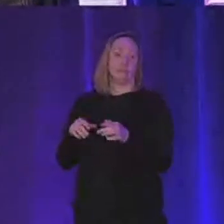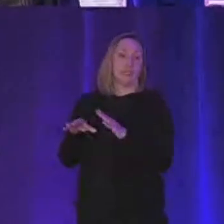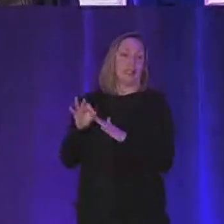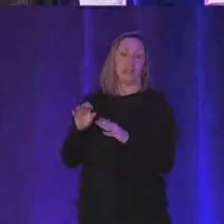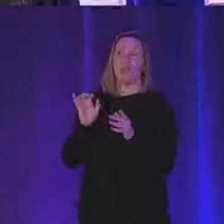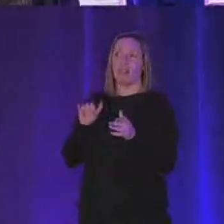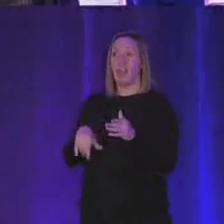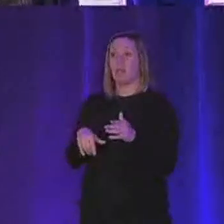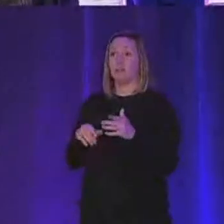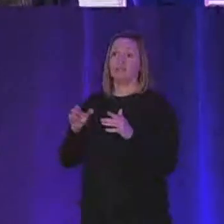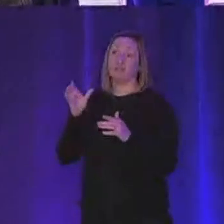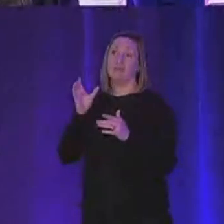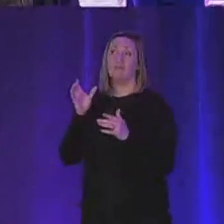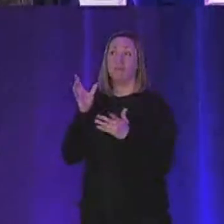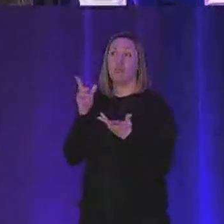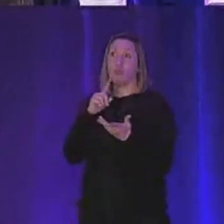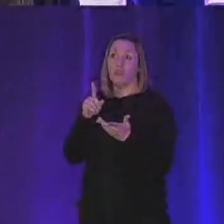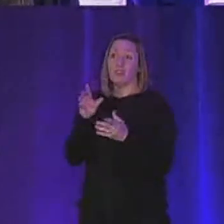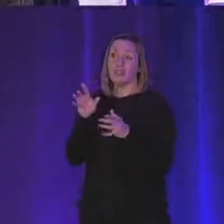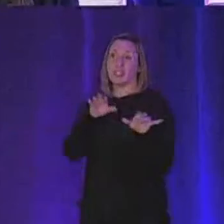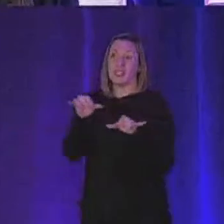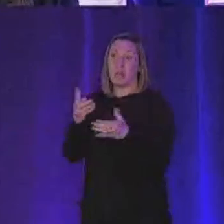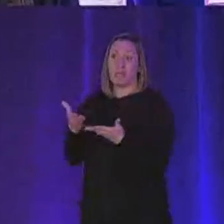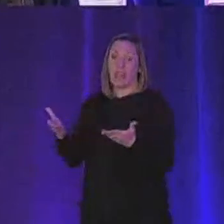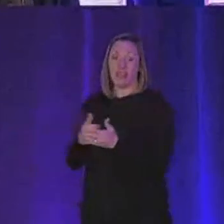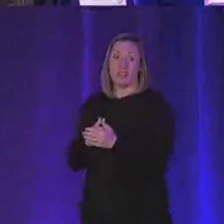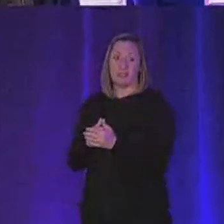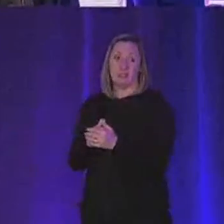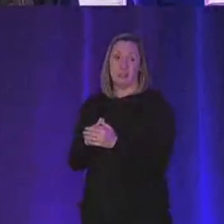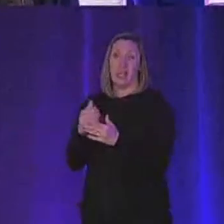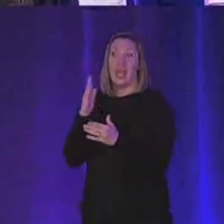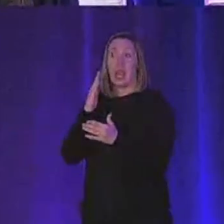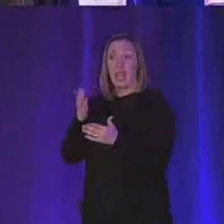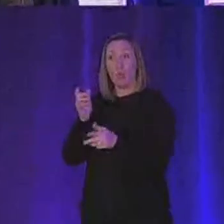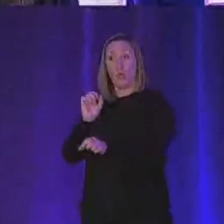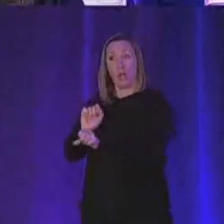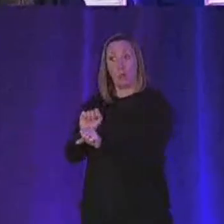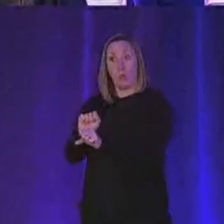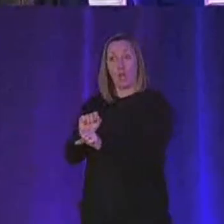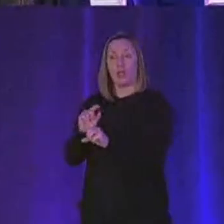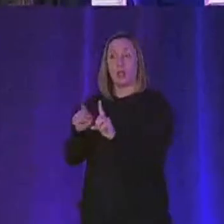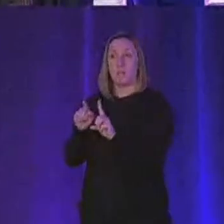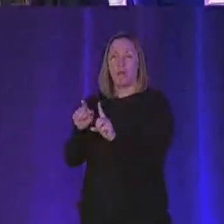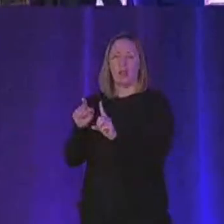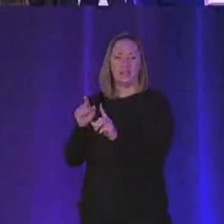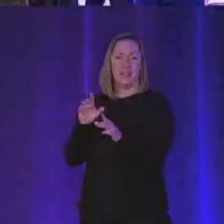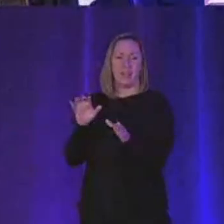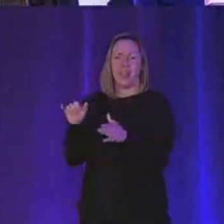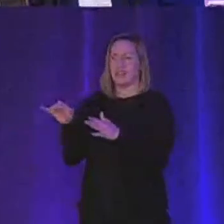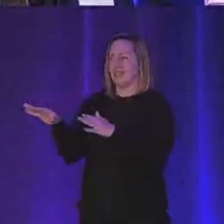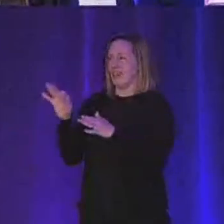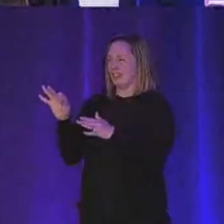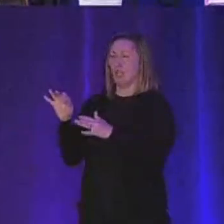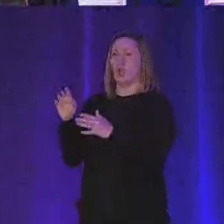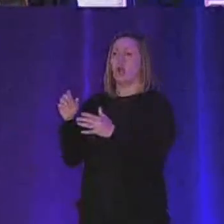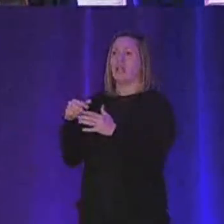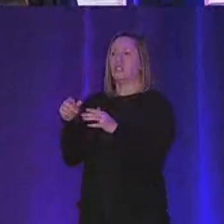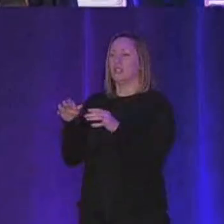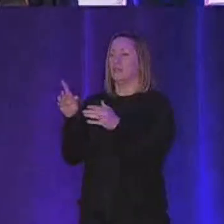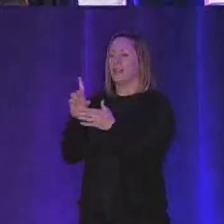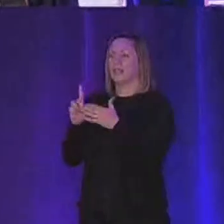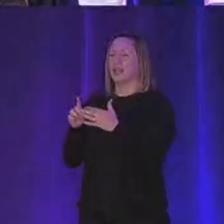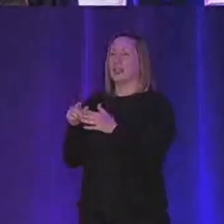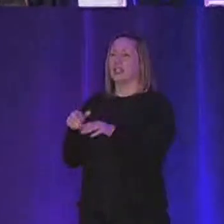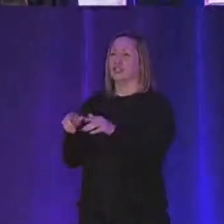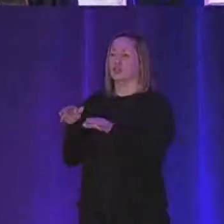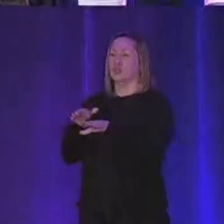does conceptually the same thing. Like if I reload the page, it will in fact work, but query selector just by design is measurably slower